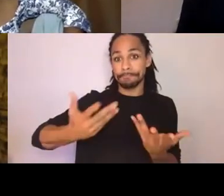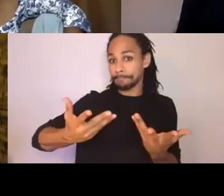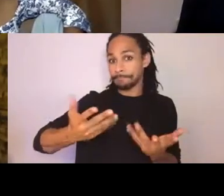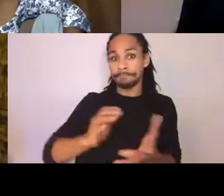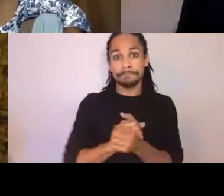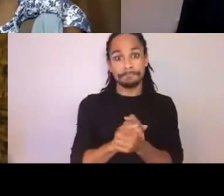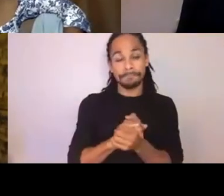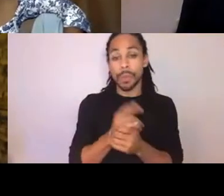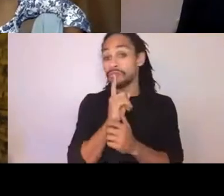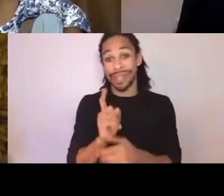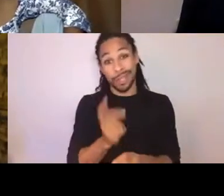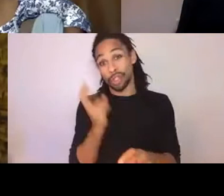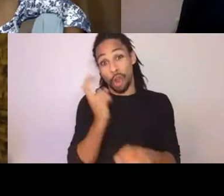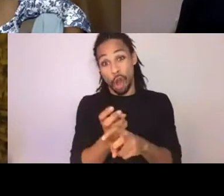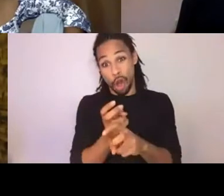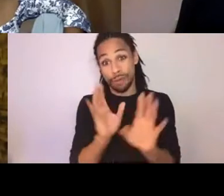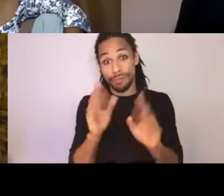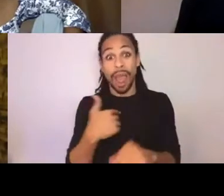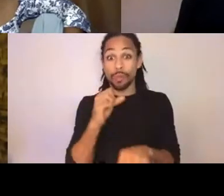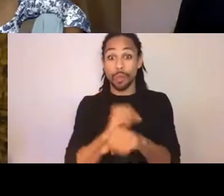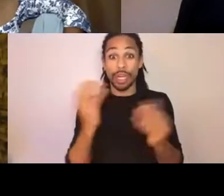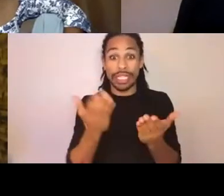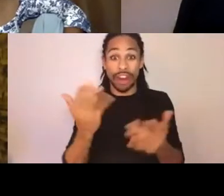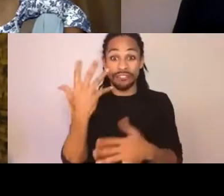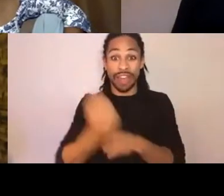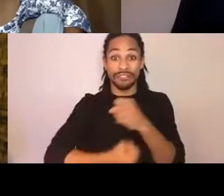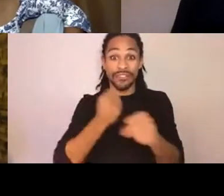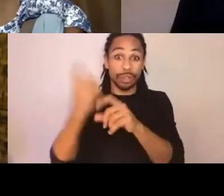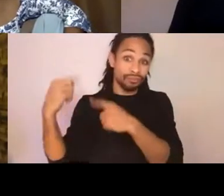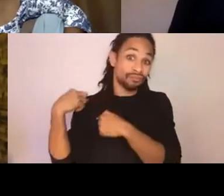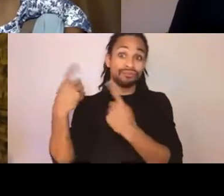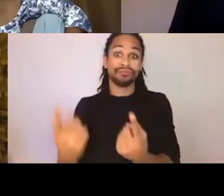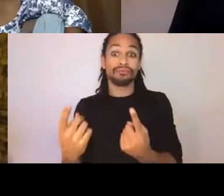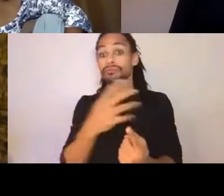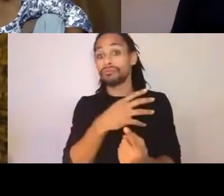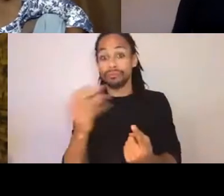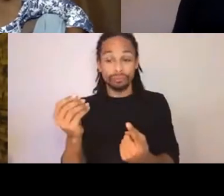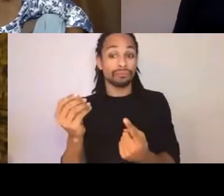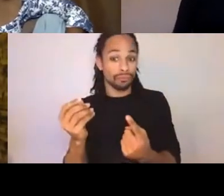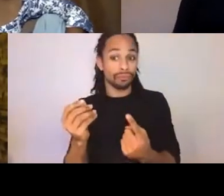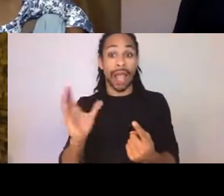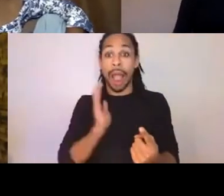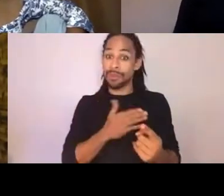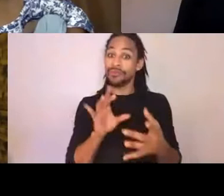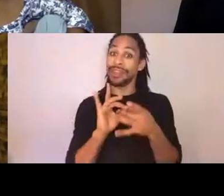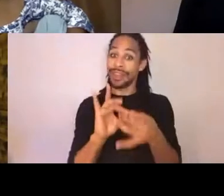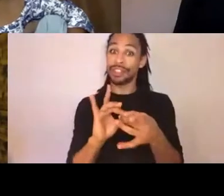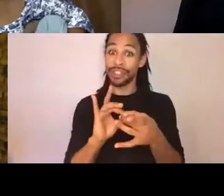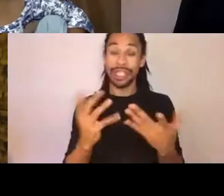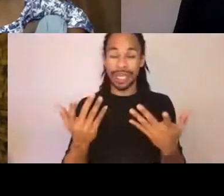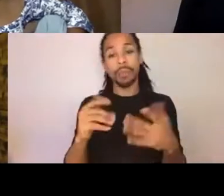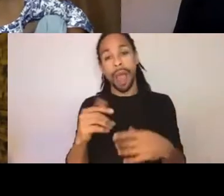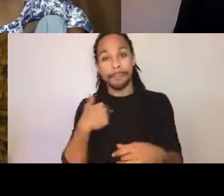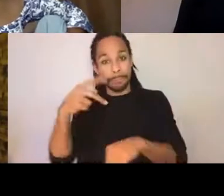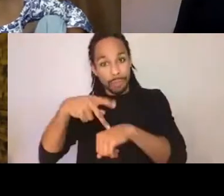it's hard. You know, I've been only working here for 5 years, and even though, you know, our relationship, I'm Puerto Rican,